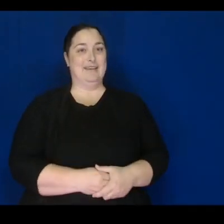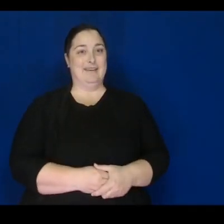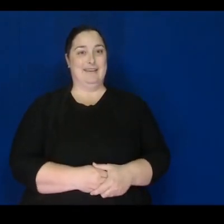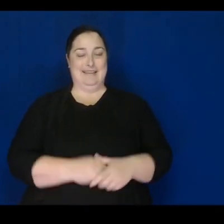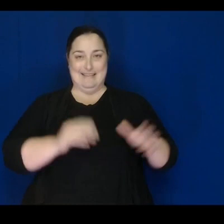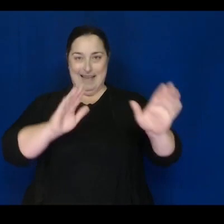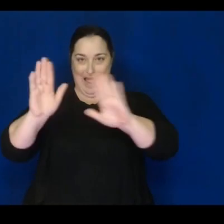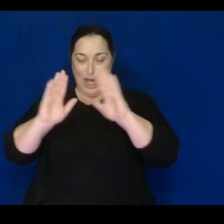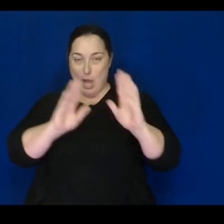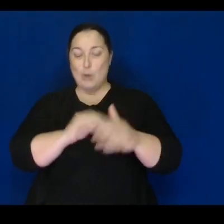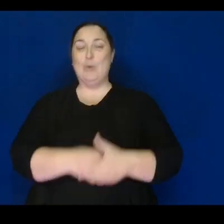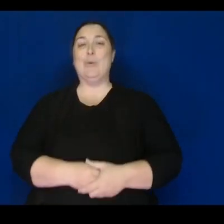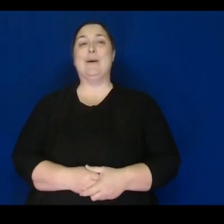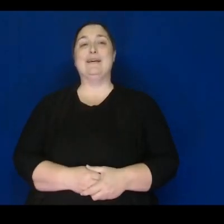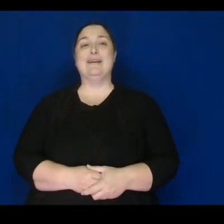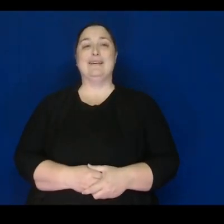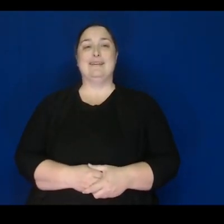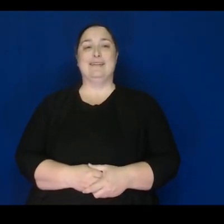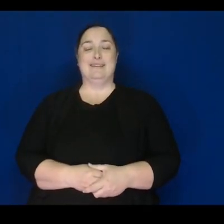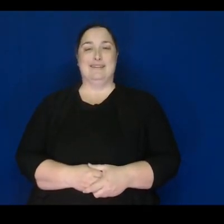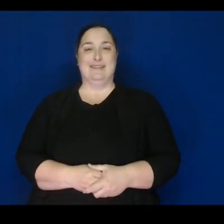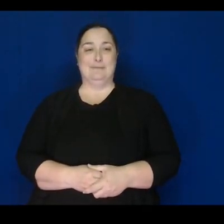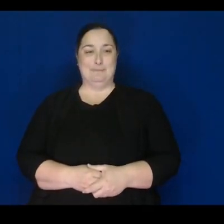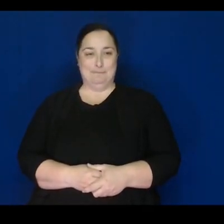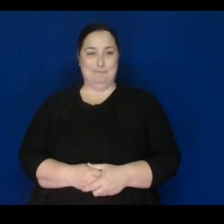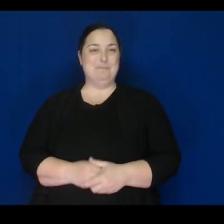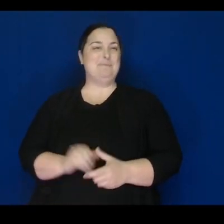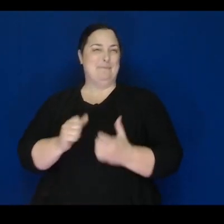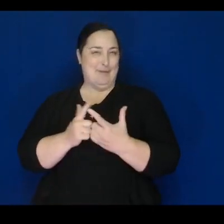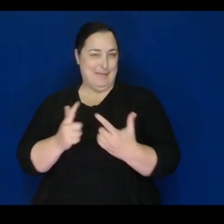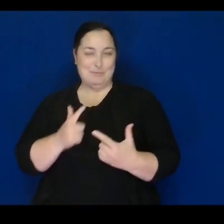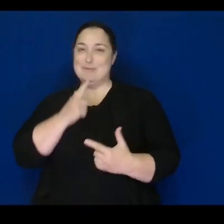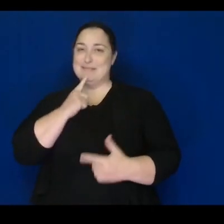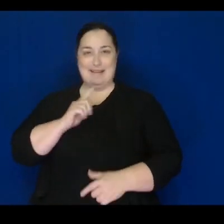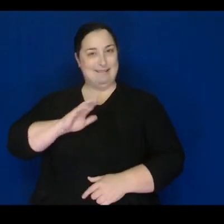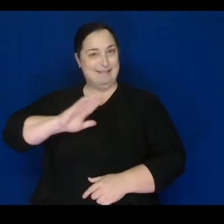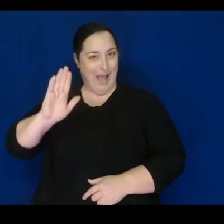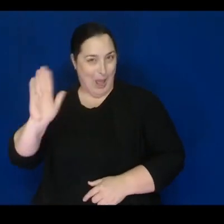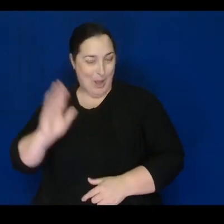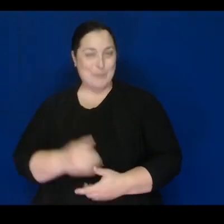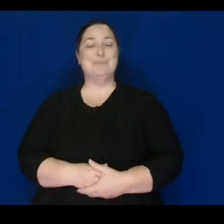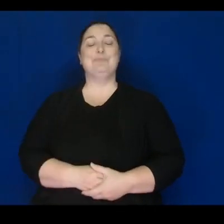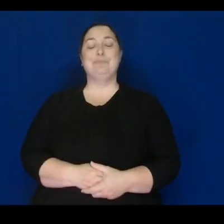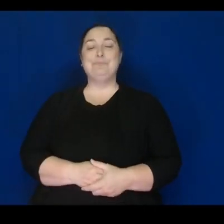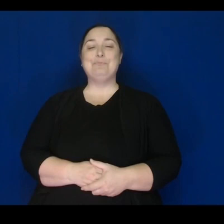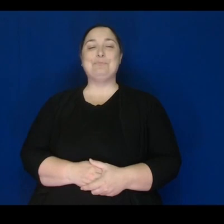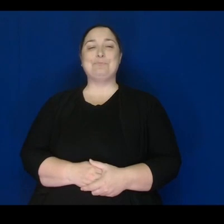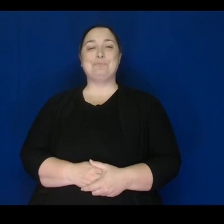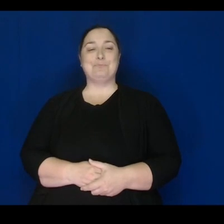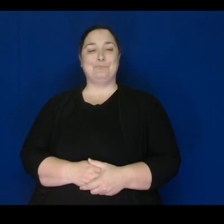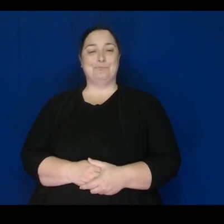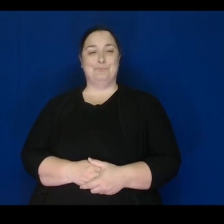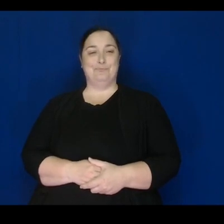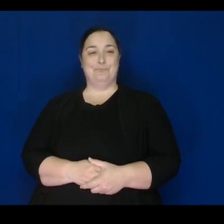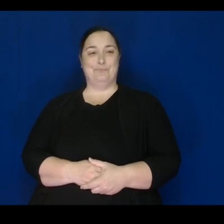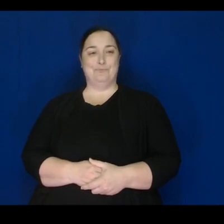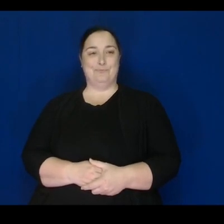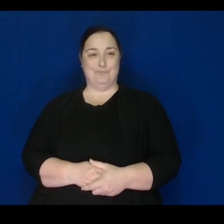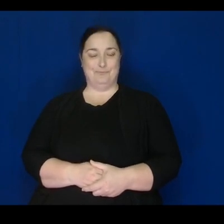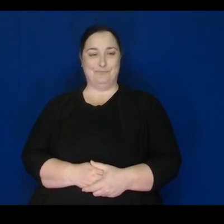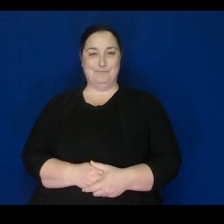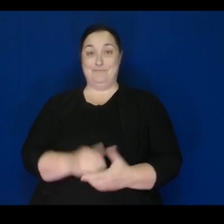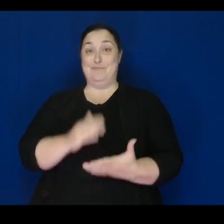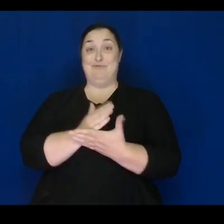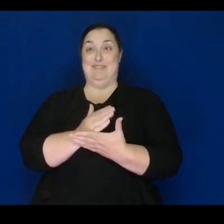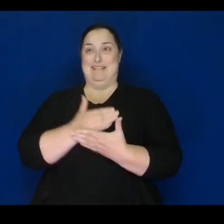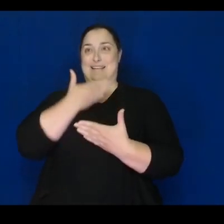hello, everyone. Good yugu, that's how we say hello in my language. And it's really lovely to